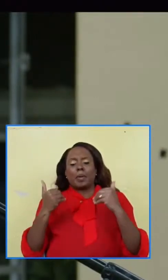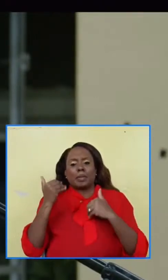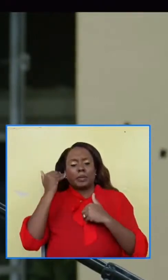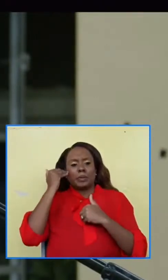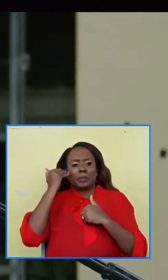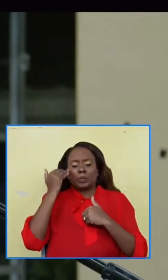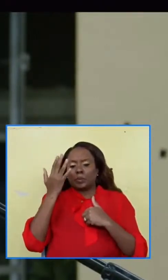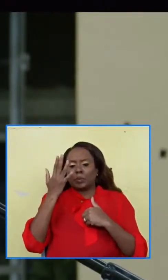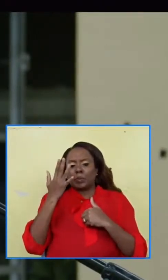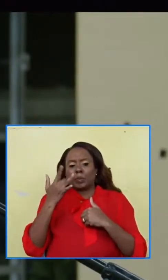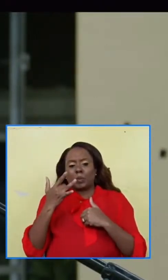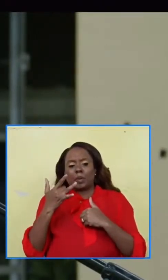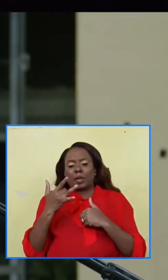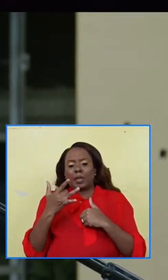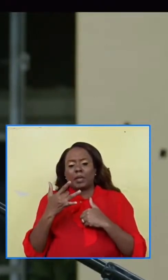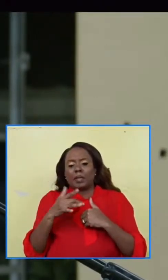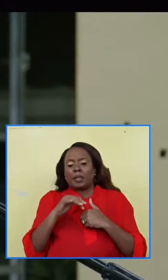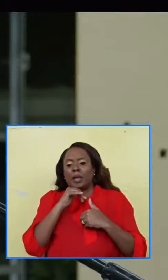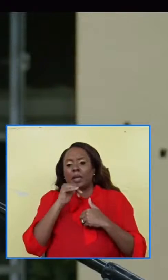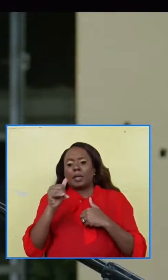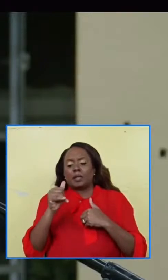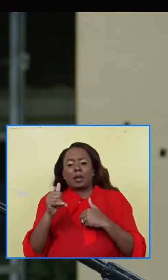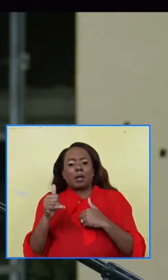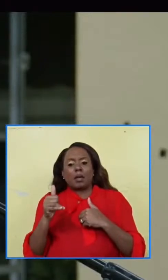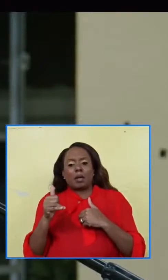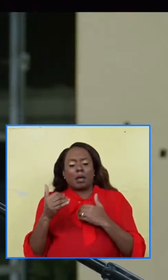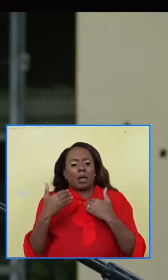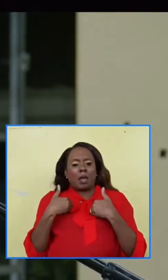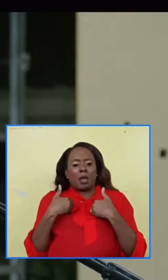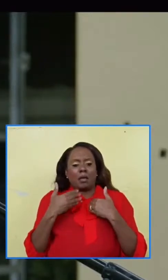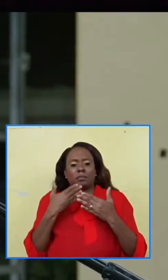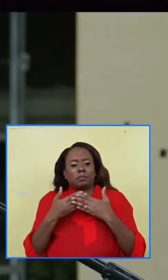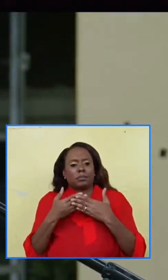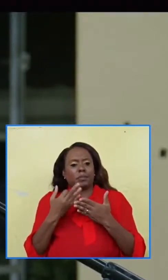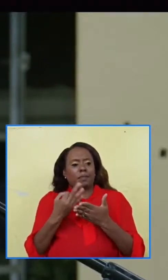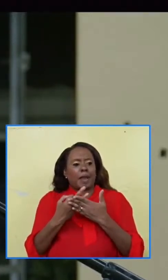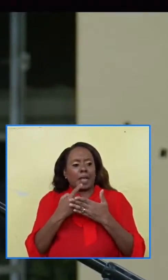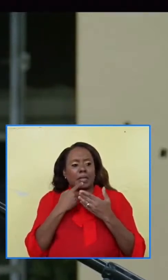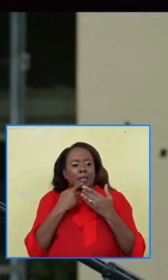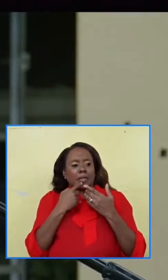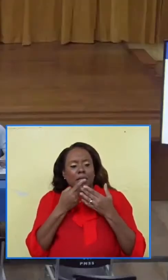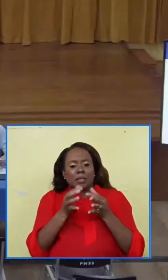there was this backlog. Thank you. I think that is all.